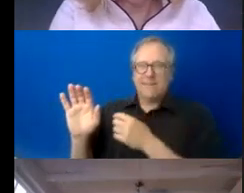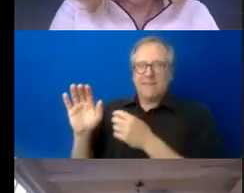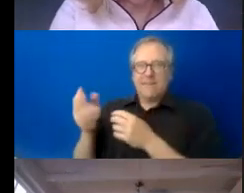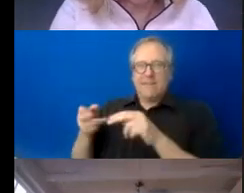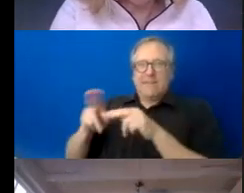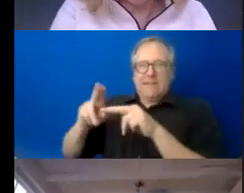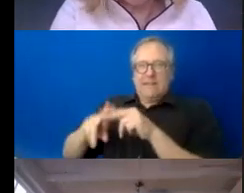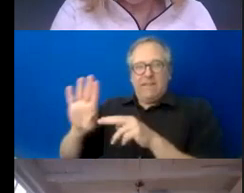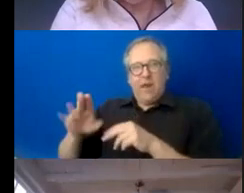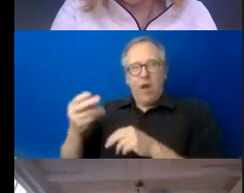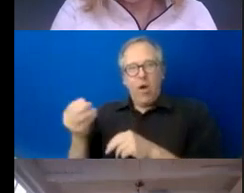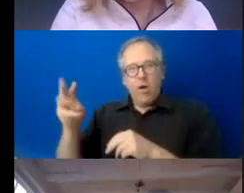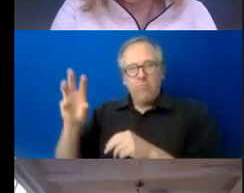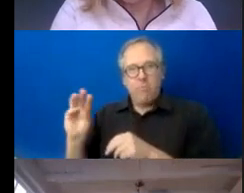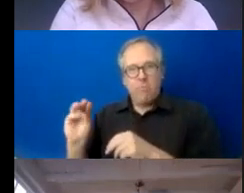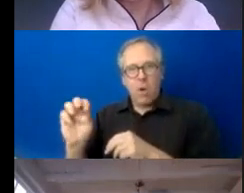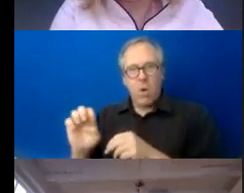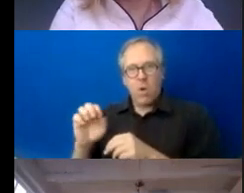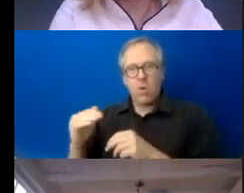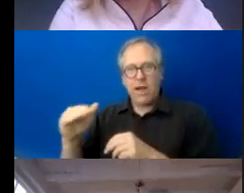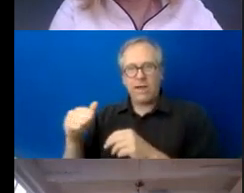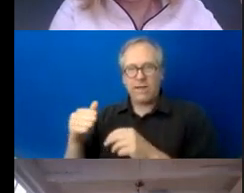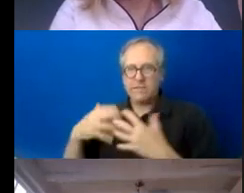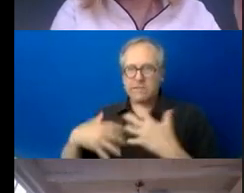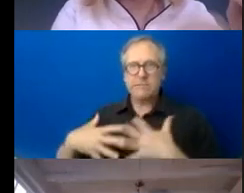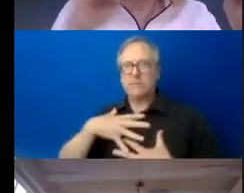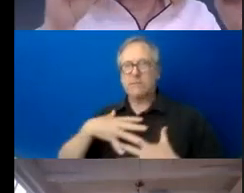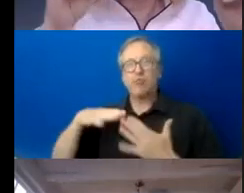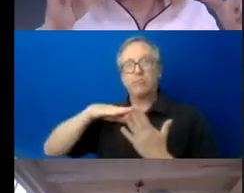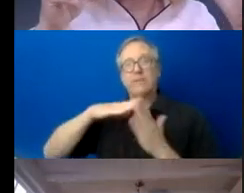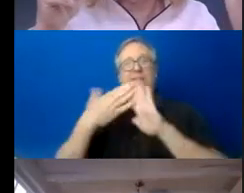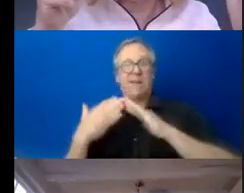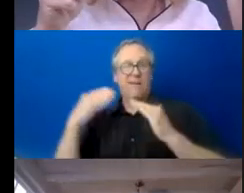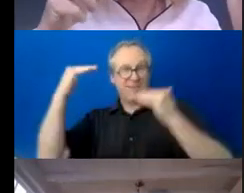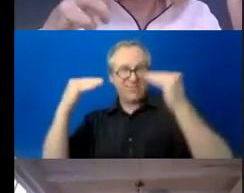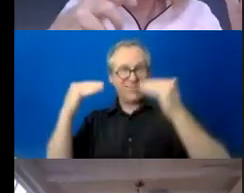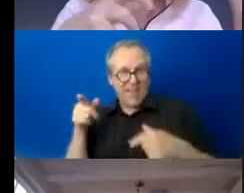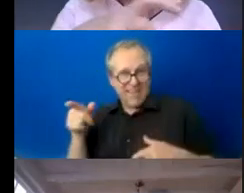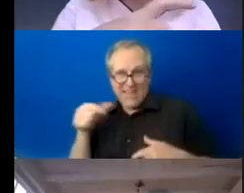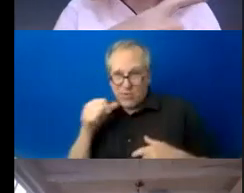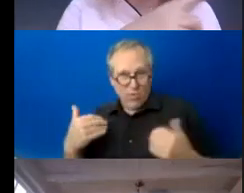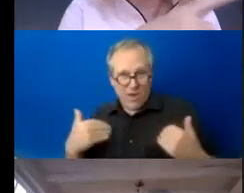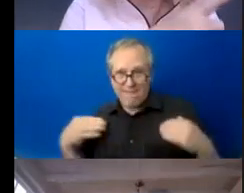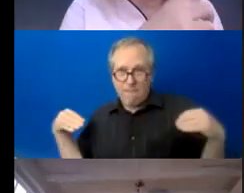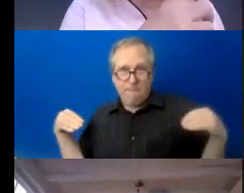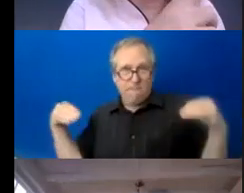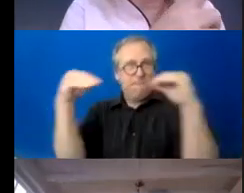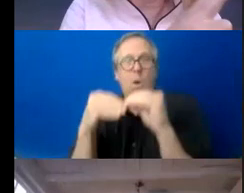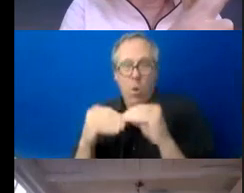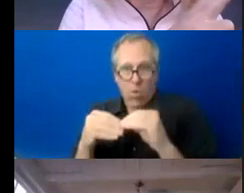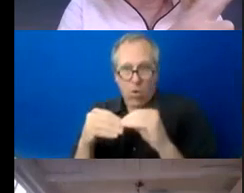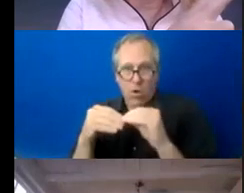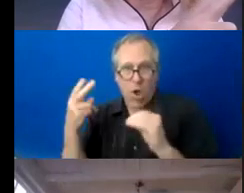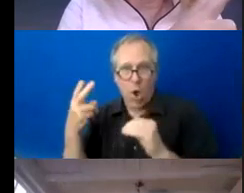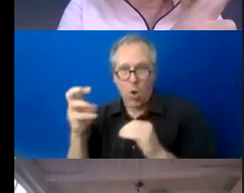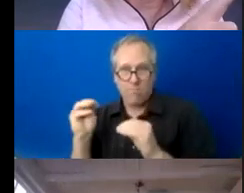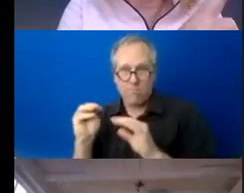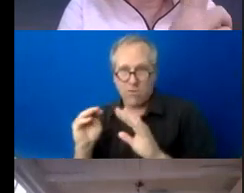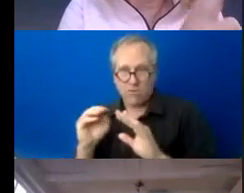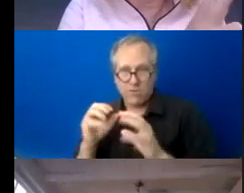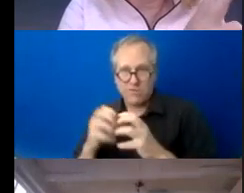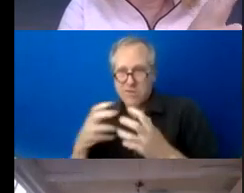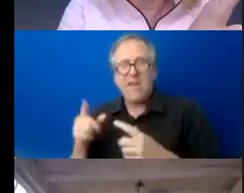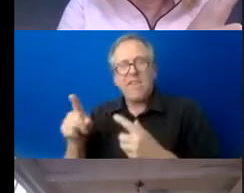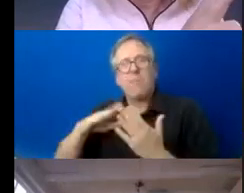increasing their hormone levels and their pathways to become adults. So they actually don't have more hormones. They're just shifting into the